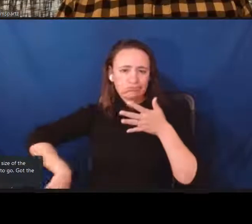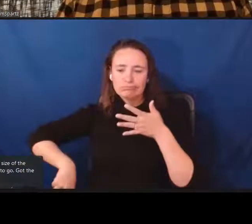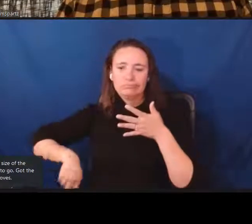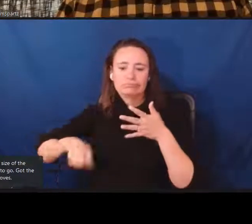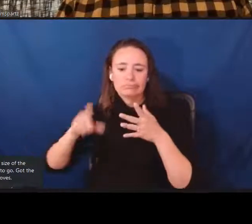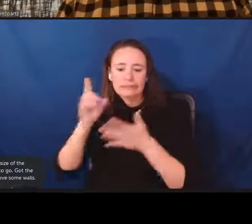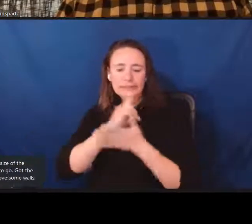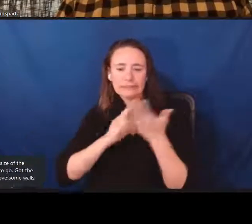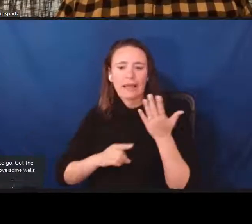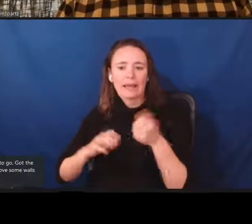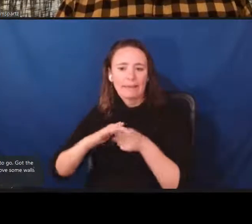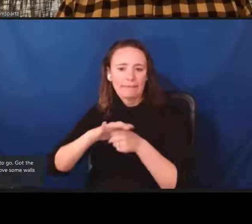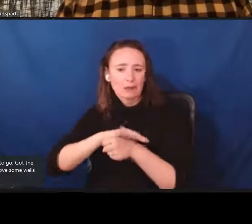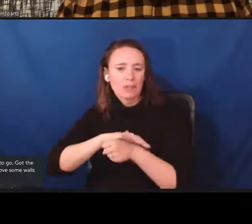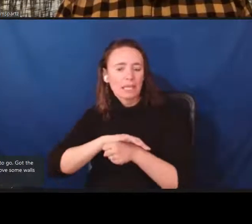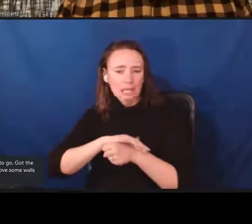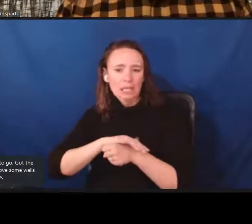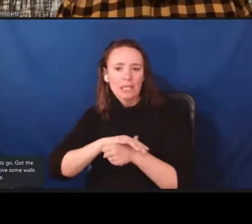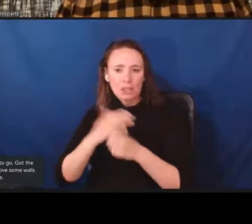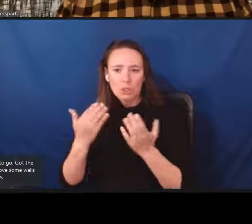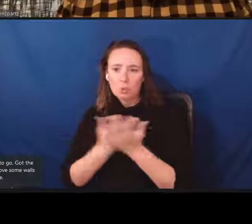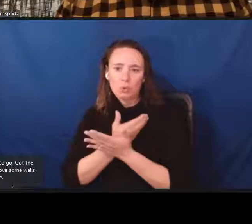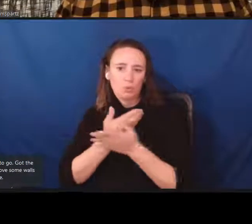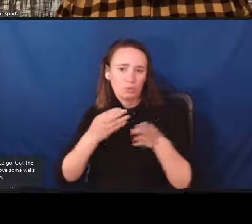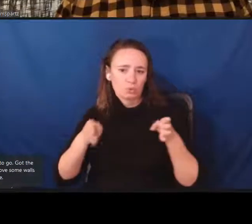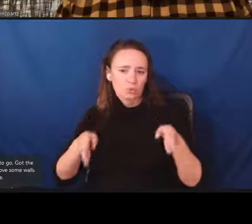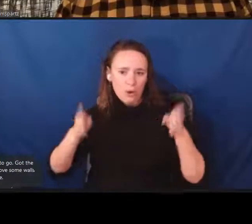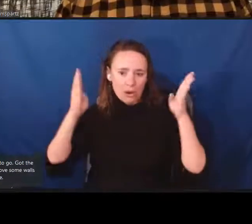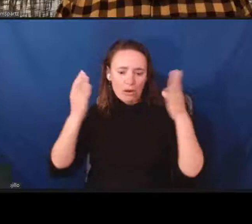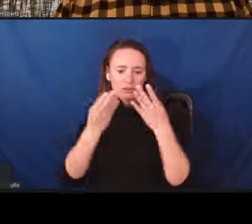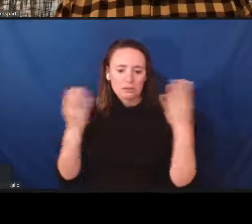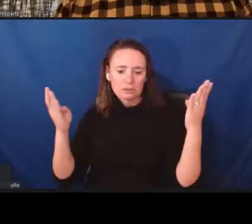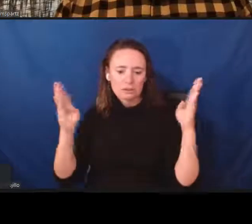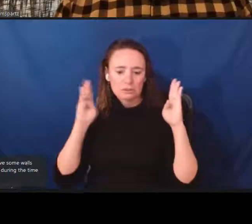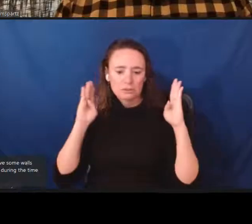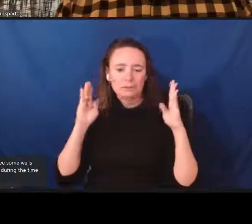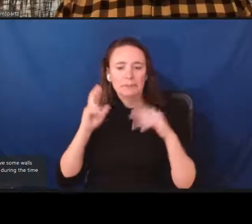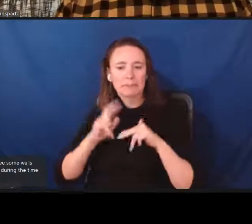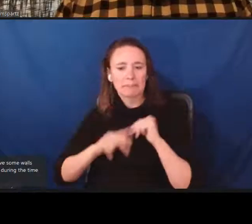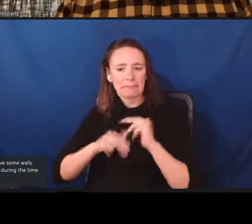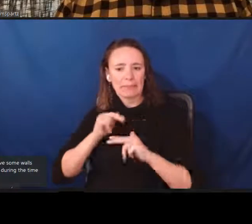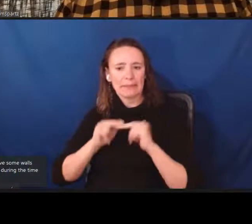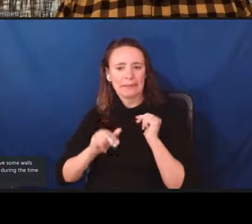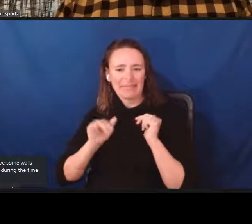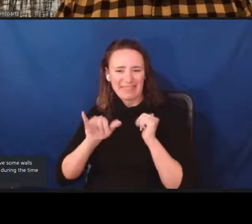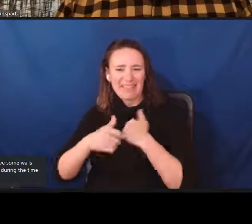some walls around. But that was all done during the time that I was in rehab.